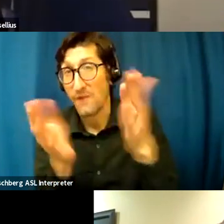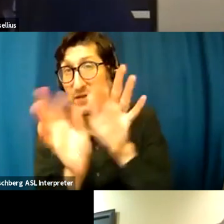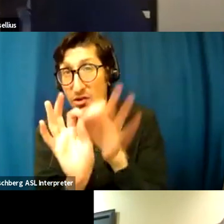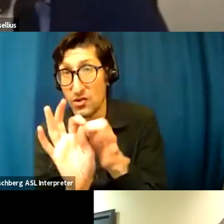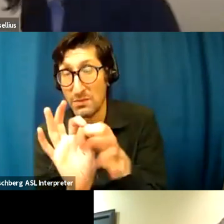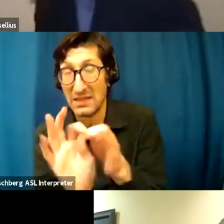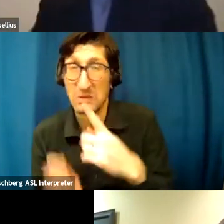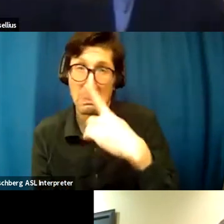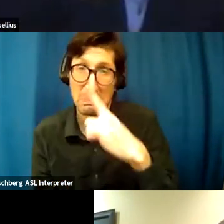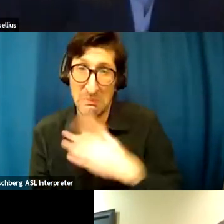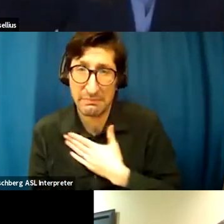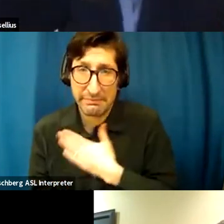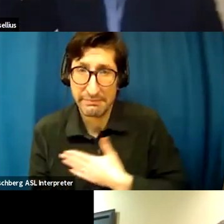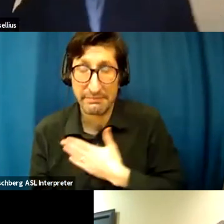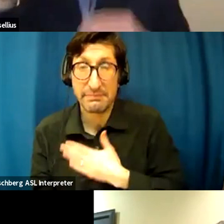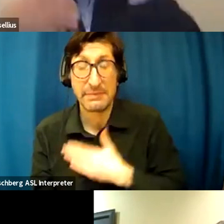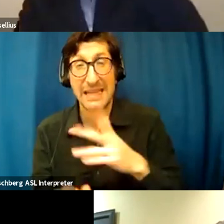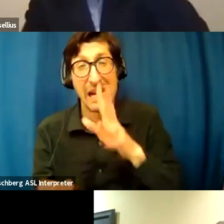could please speak at